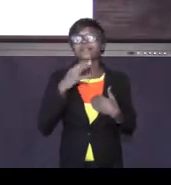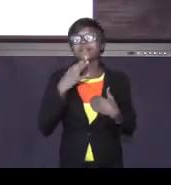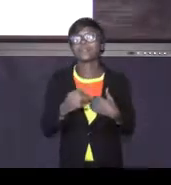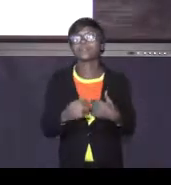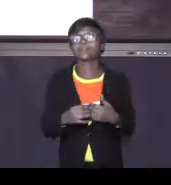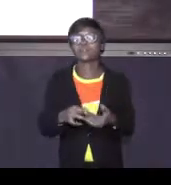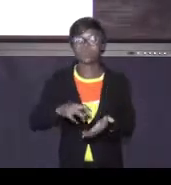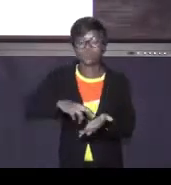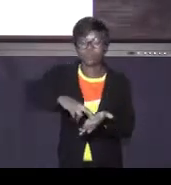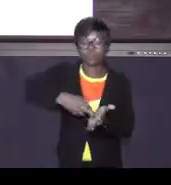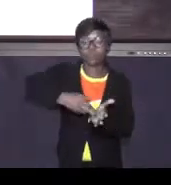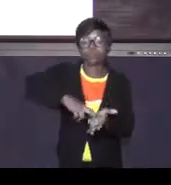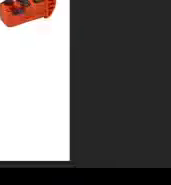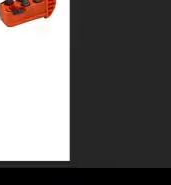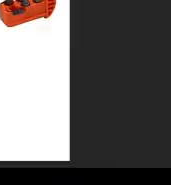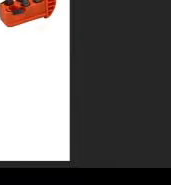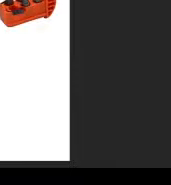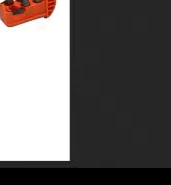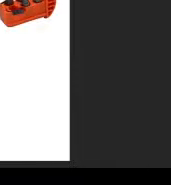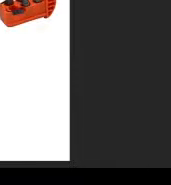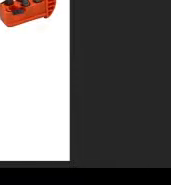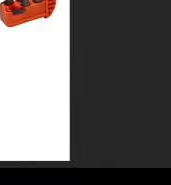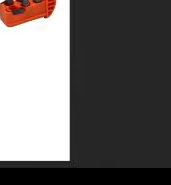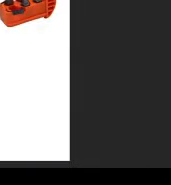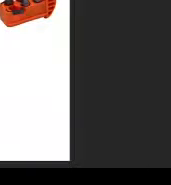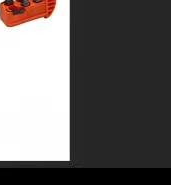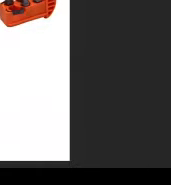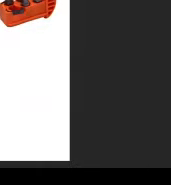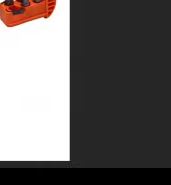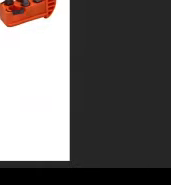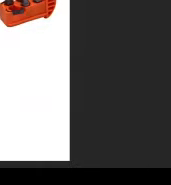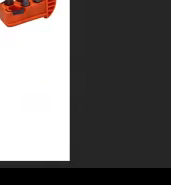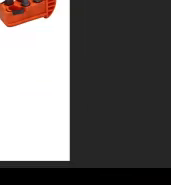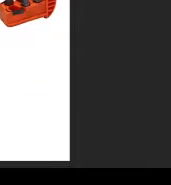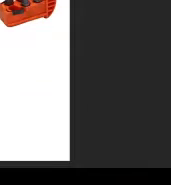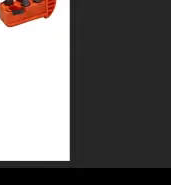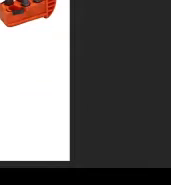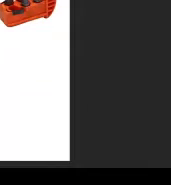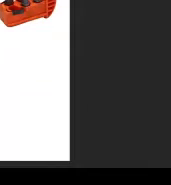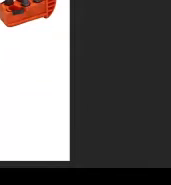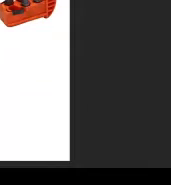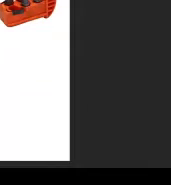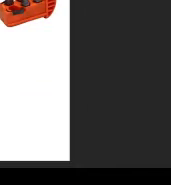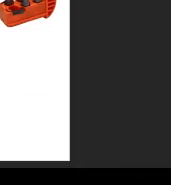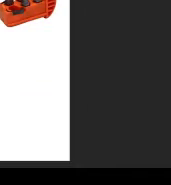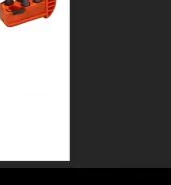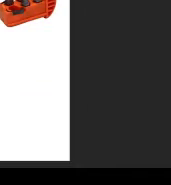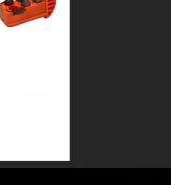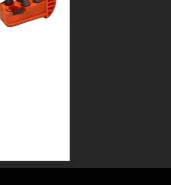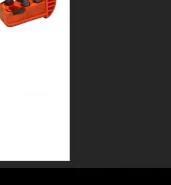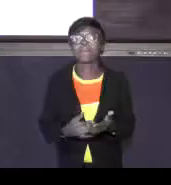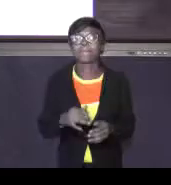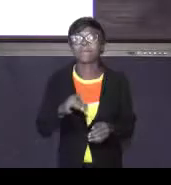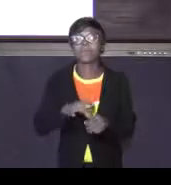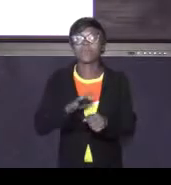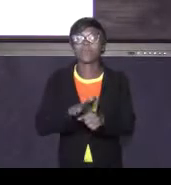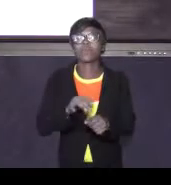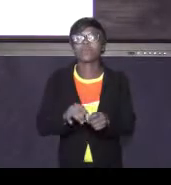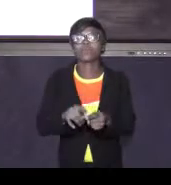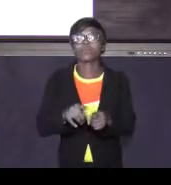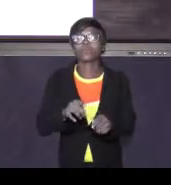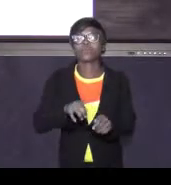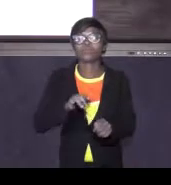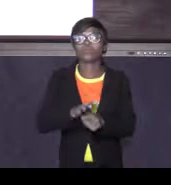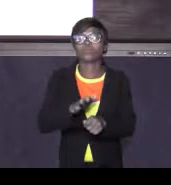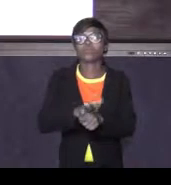screwdriver. We use these for driving in and removing out of screws from wood. We